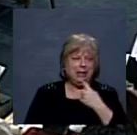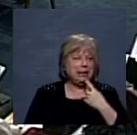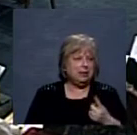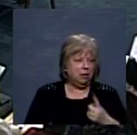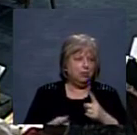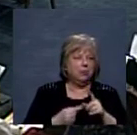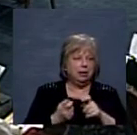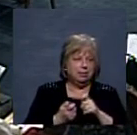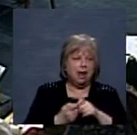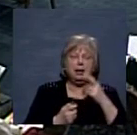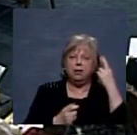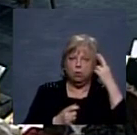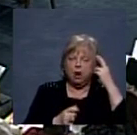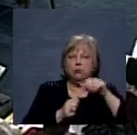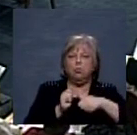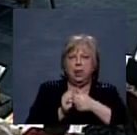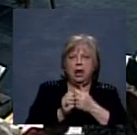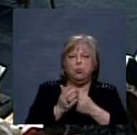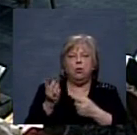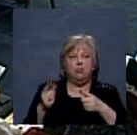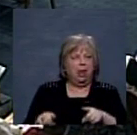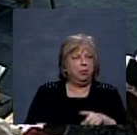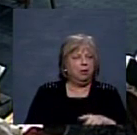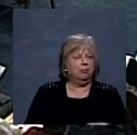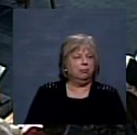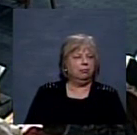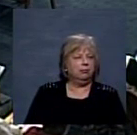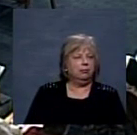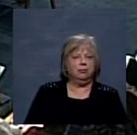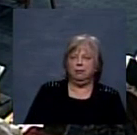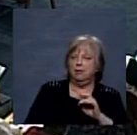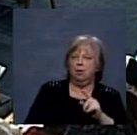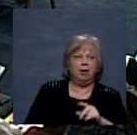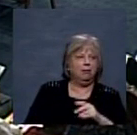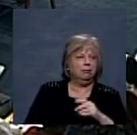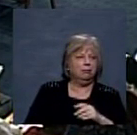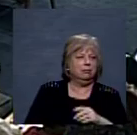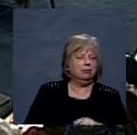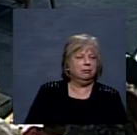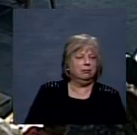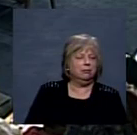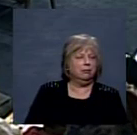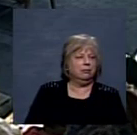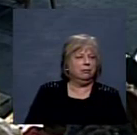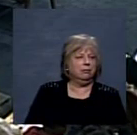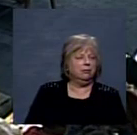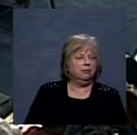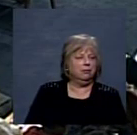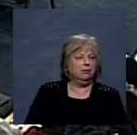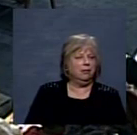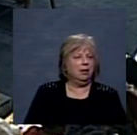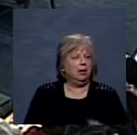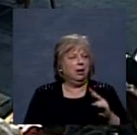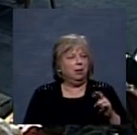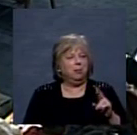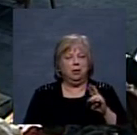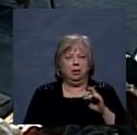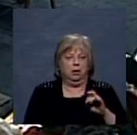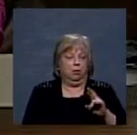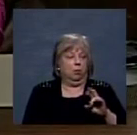the rationale behind what has happened on that. I don't know if you would. Well, I wasn't here,